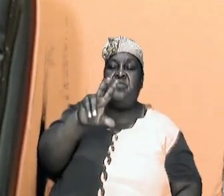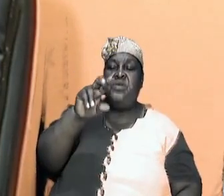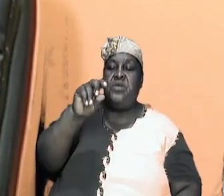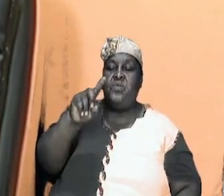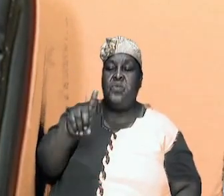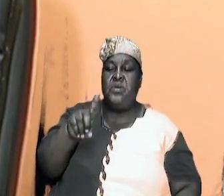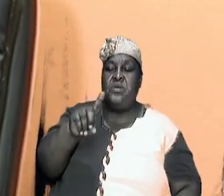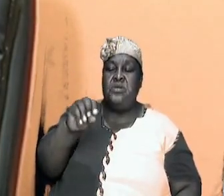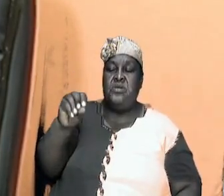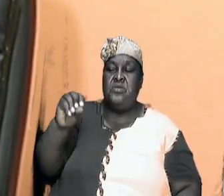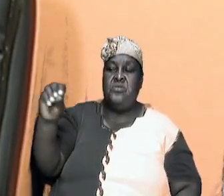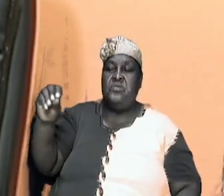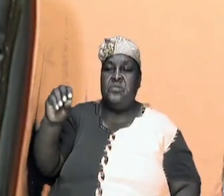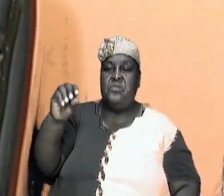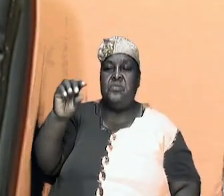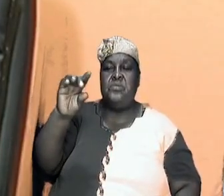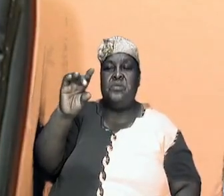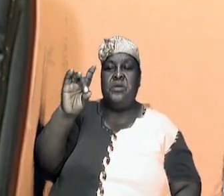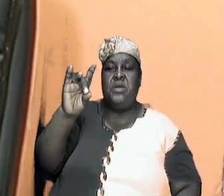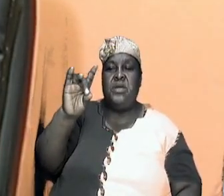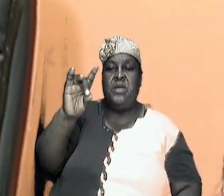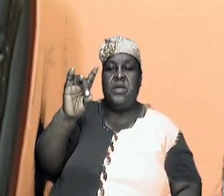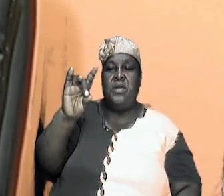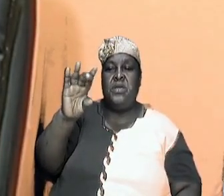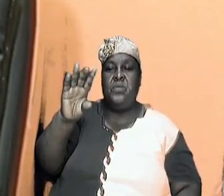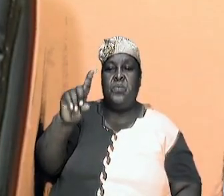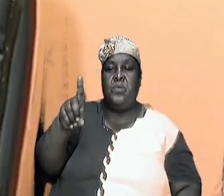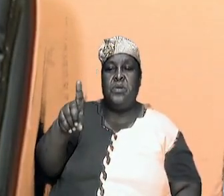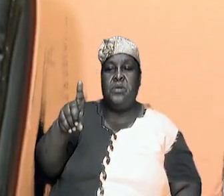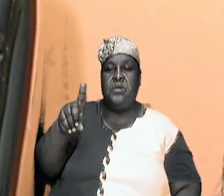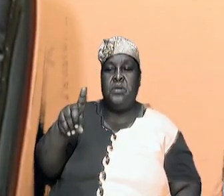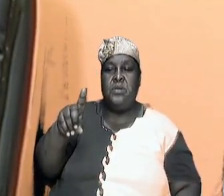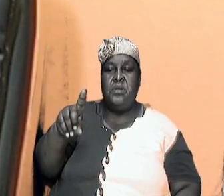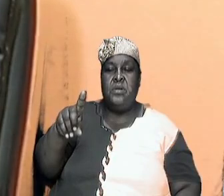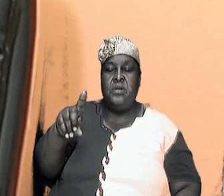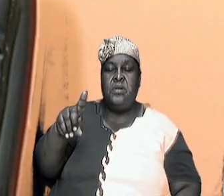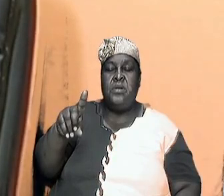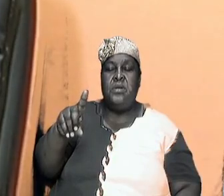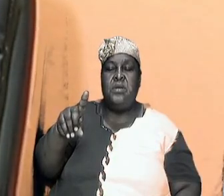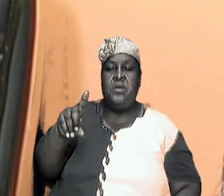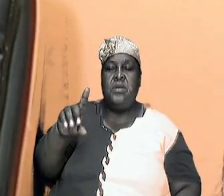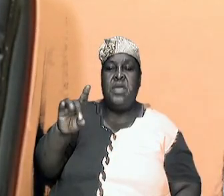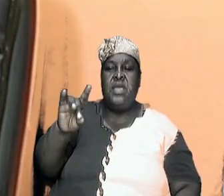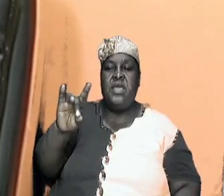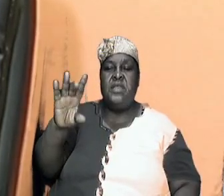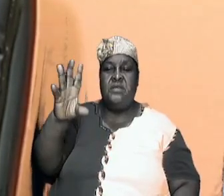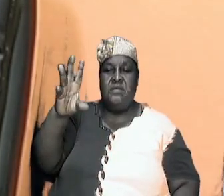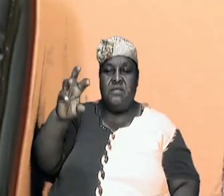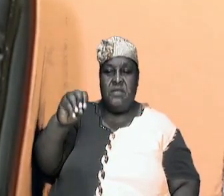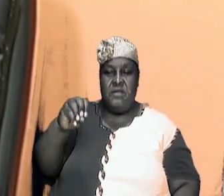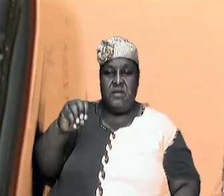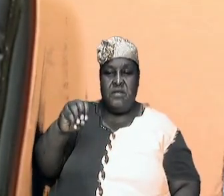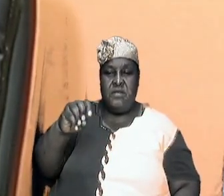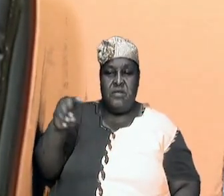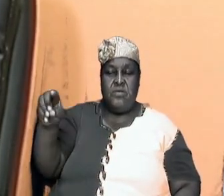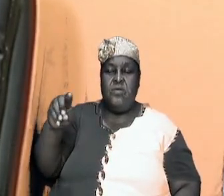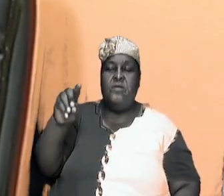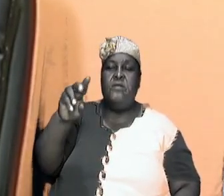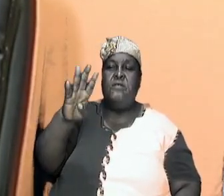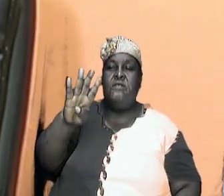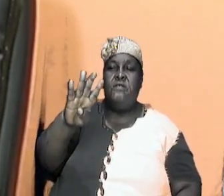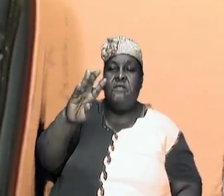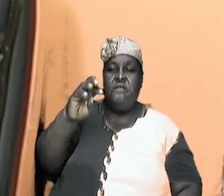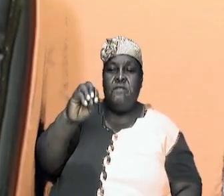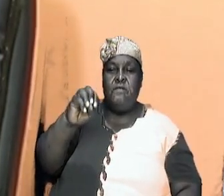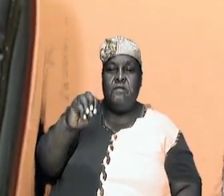931-0081. You can call between 8:30 a.m. and 4 p.m. The menu is